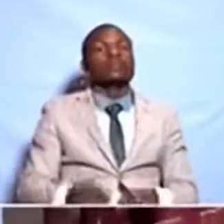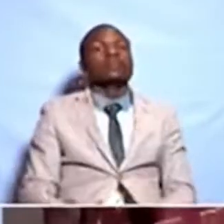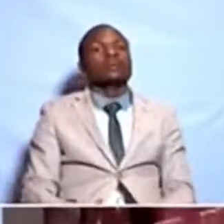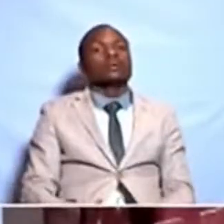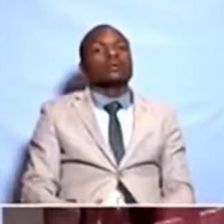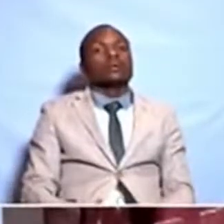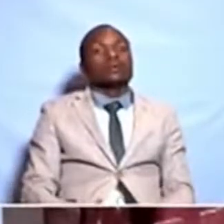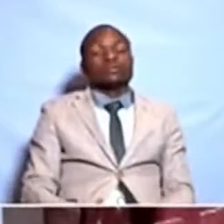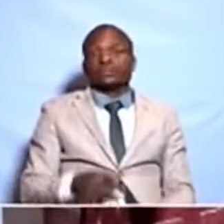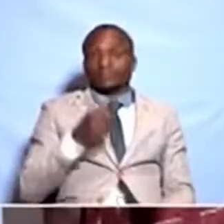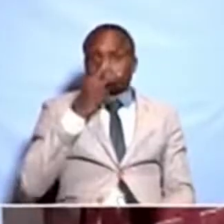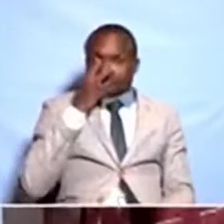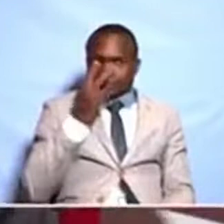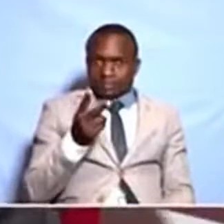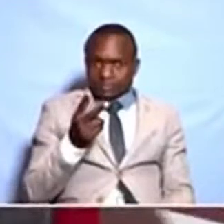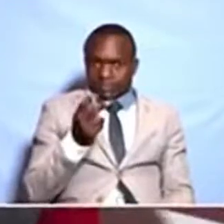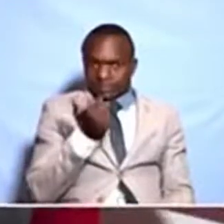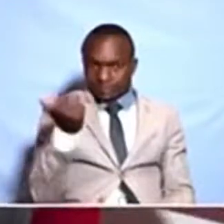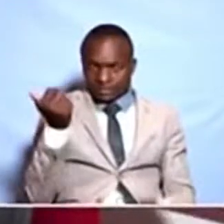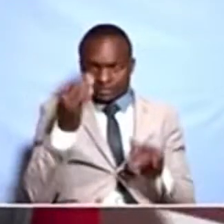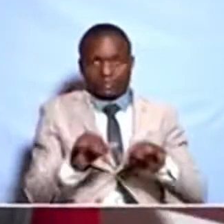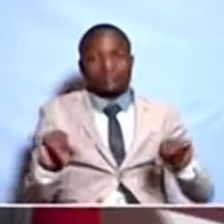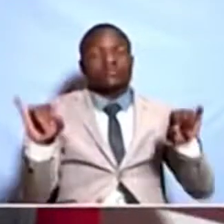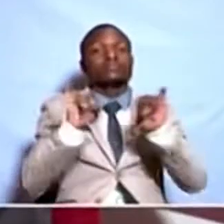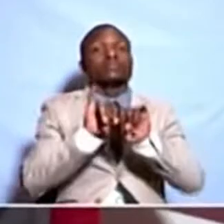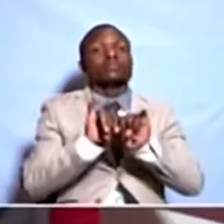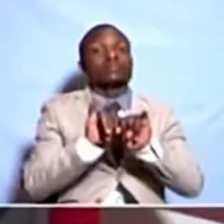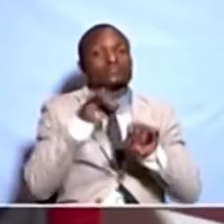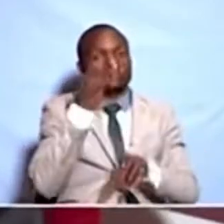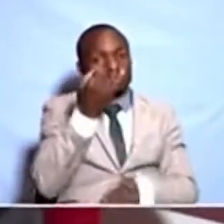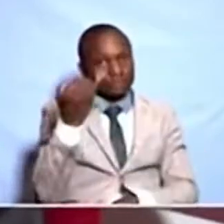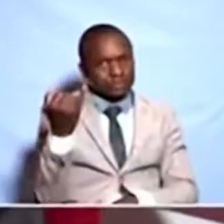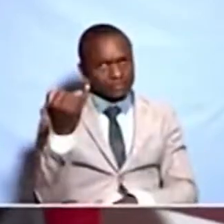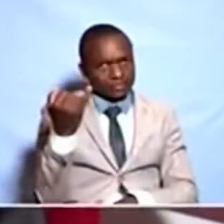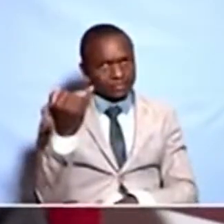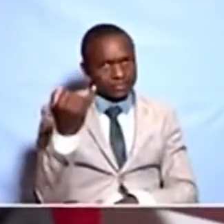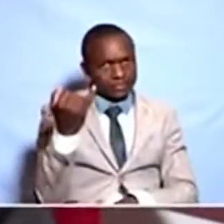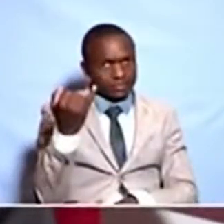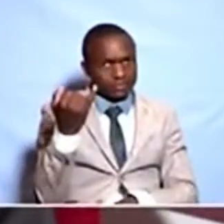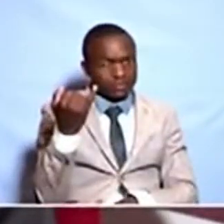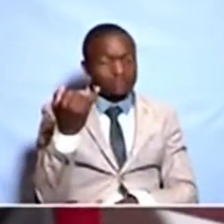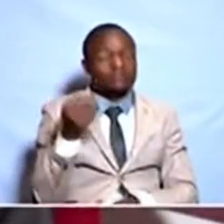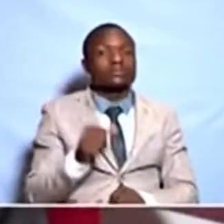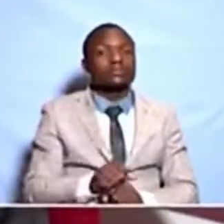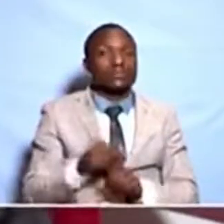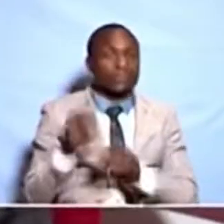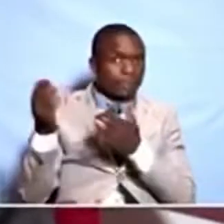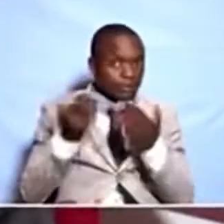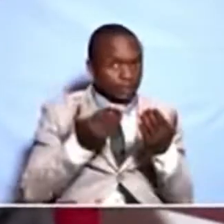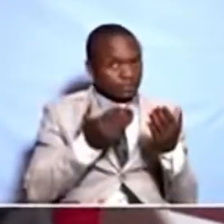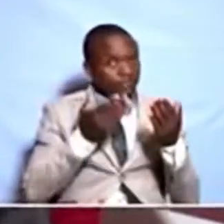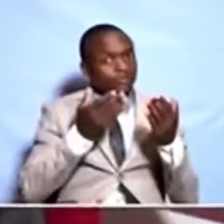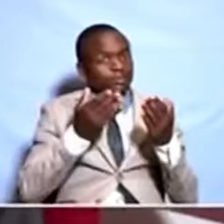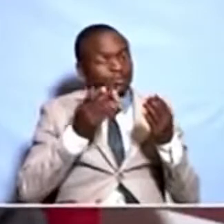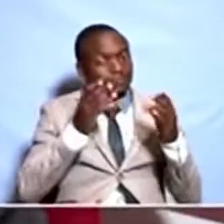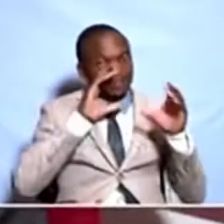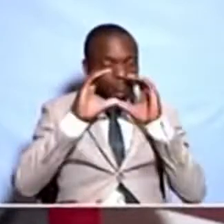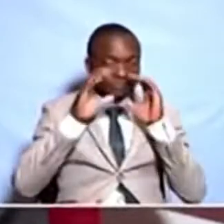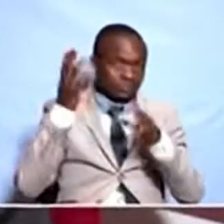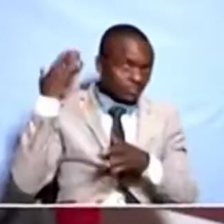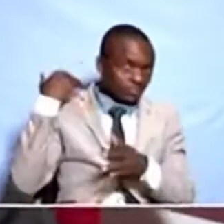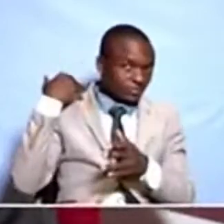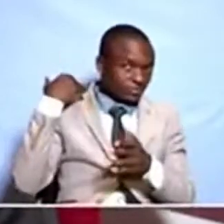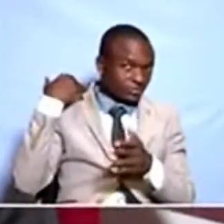we are also looking at one other important issue, which also brought a conversation last week. We are looking